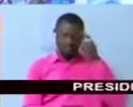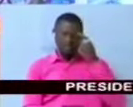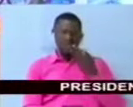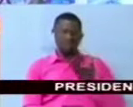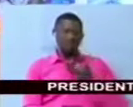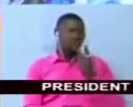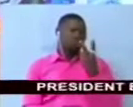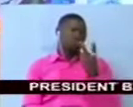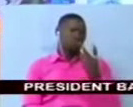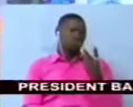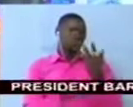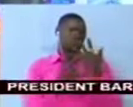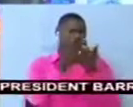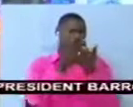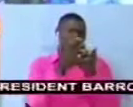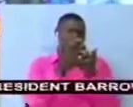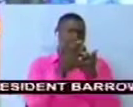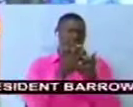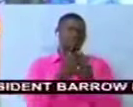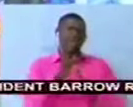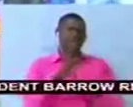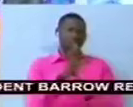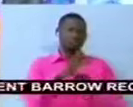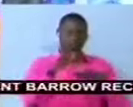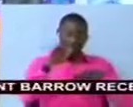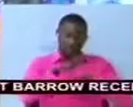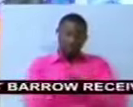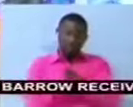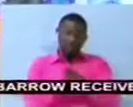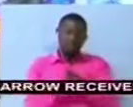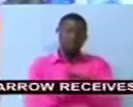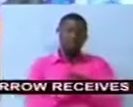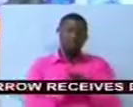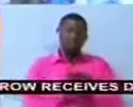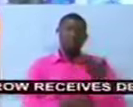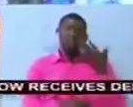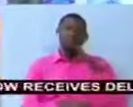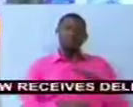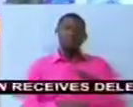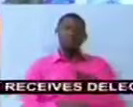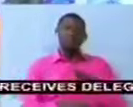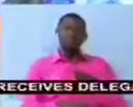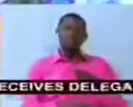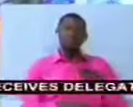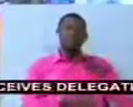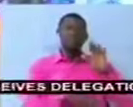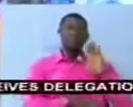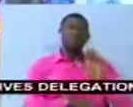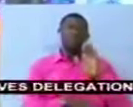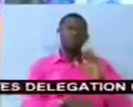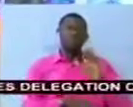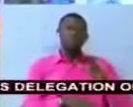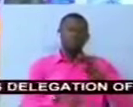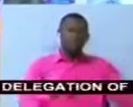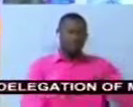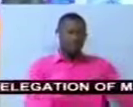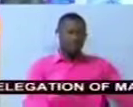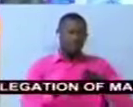cells. Bo duggé. If you just entered. From the reception ya nga dem ci biir. From the reception going